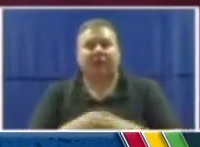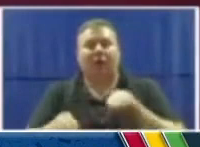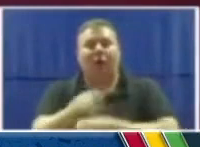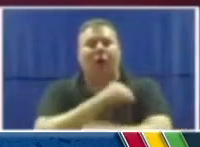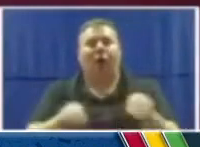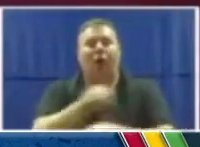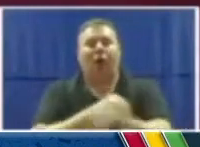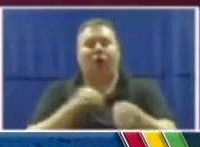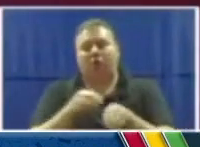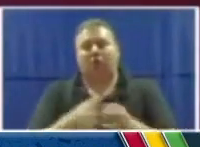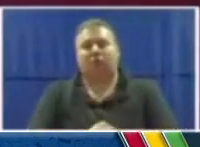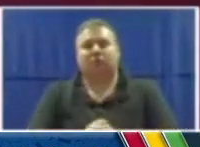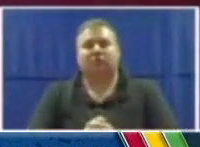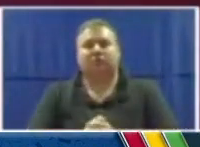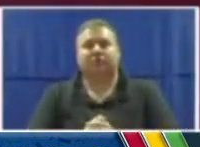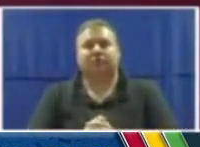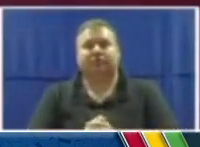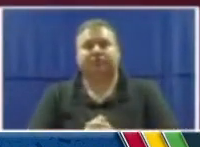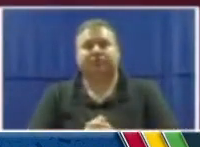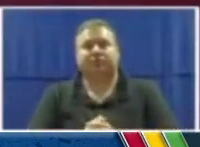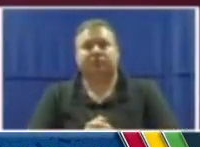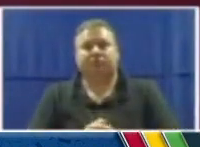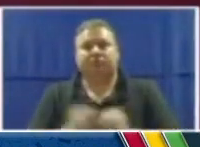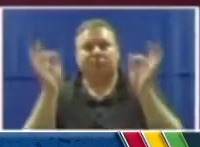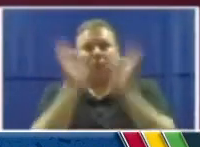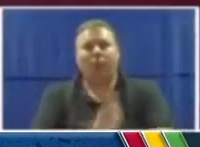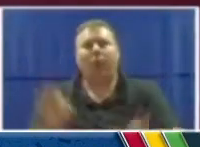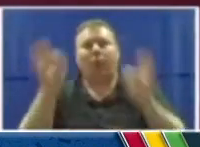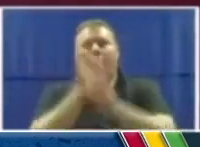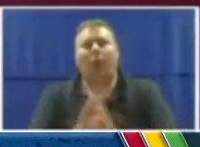reshuffled or redeployed. Absolutely no consequences.